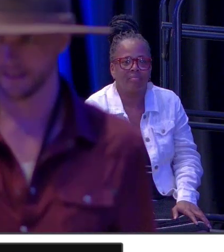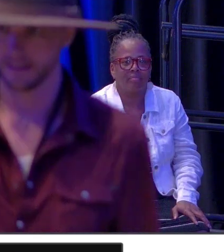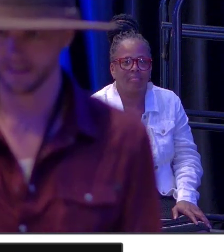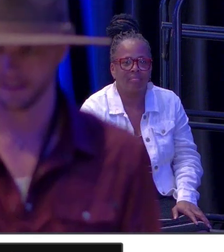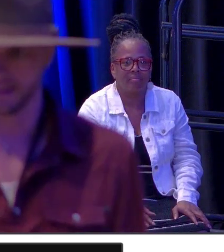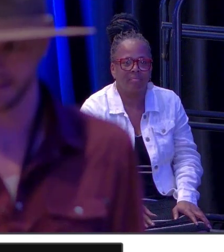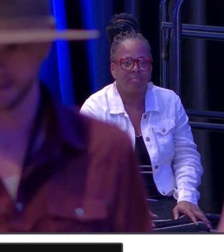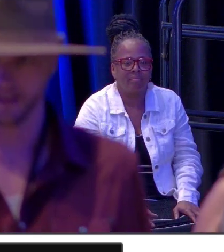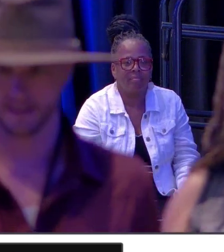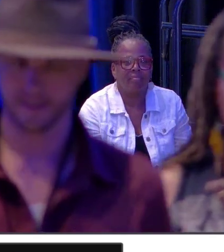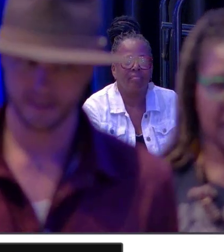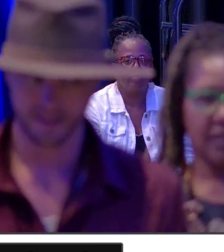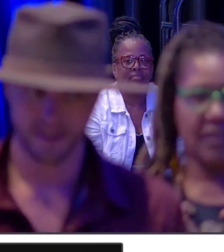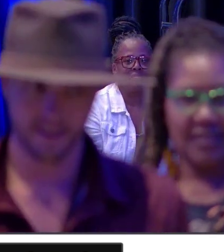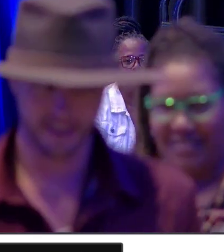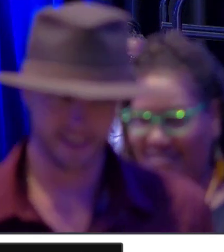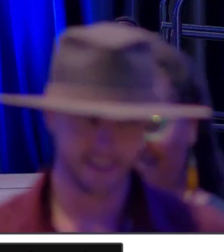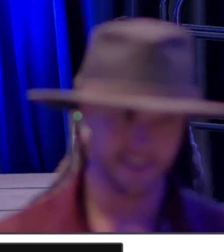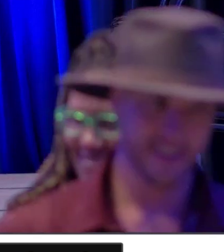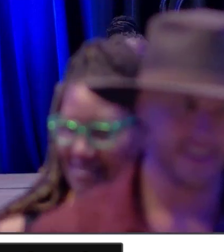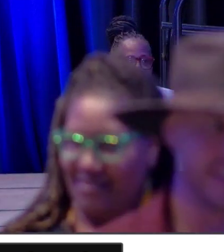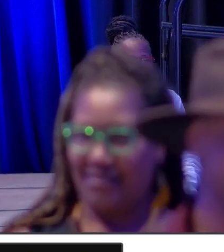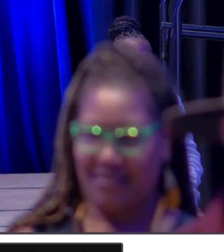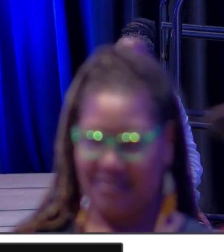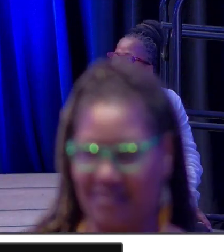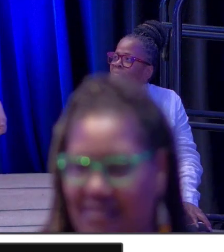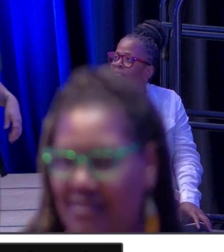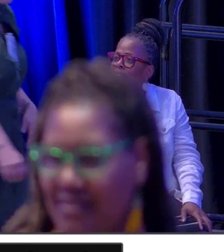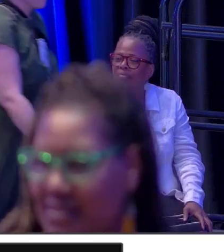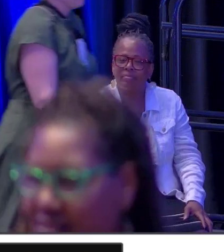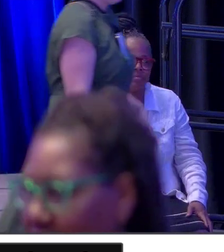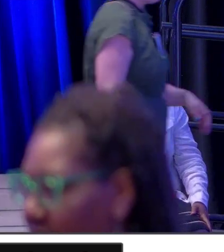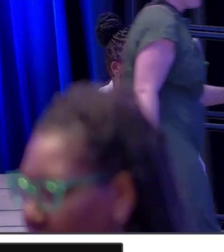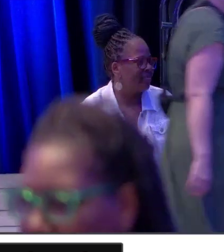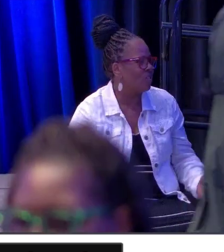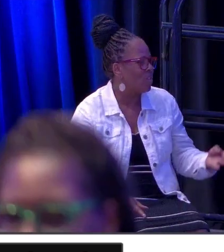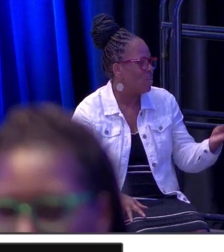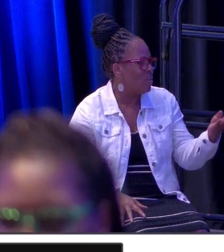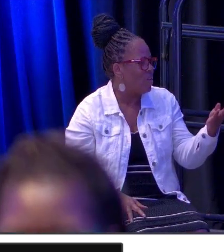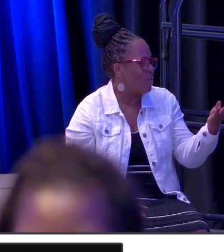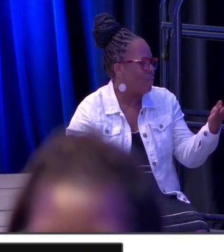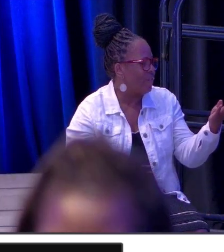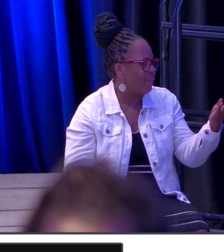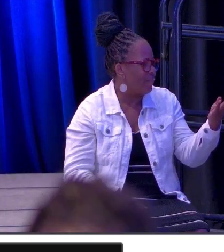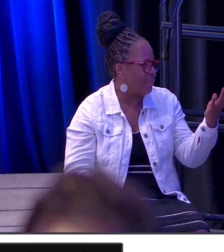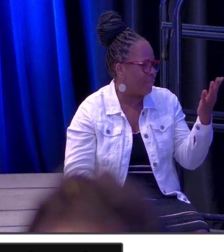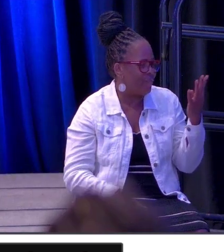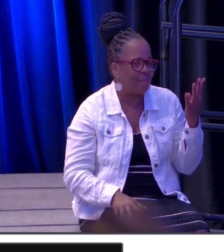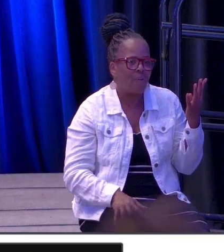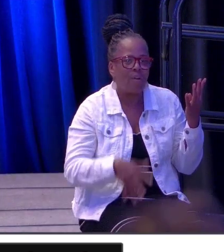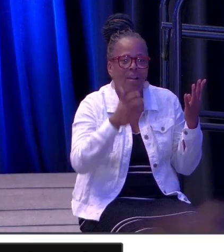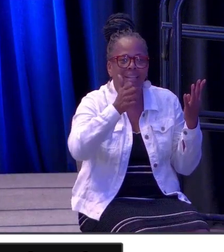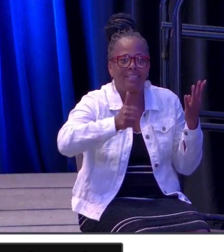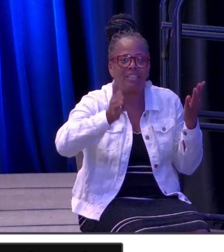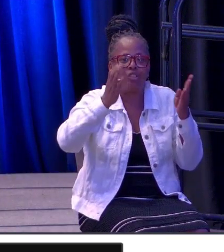Look at that. Yep. You should 4. Per color. Yes.